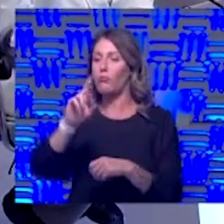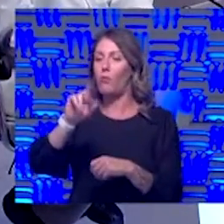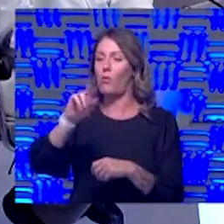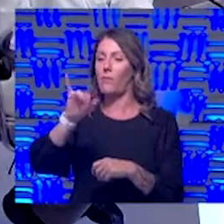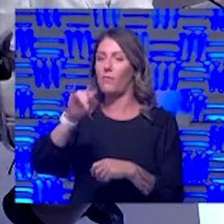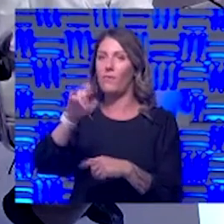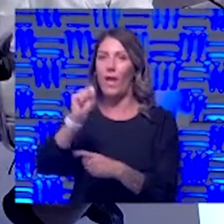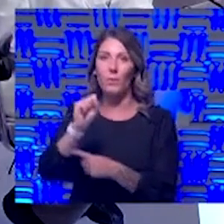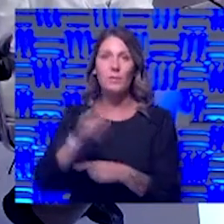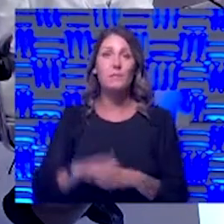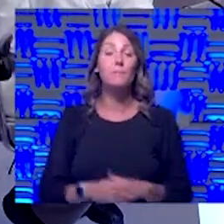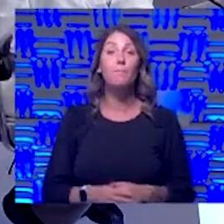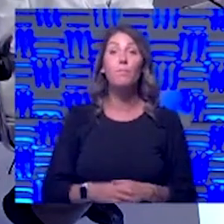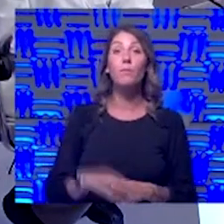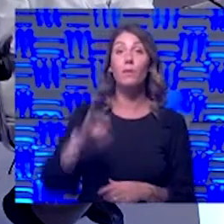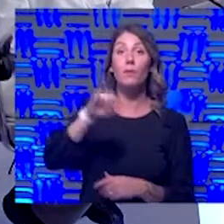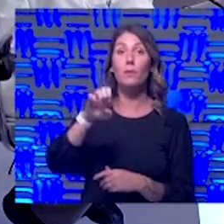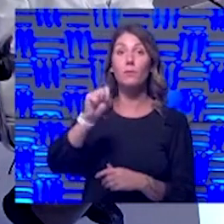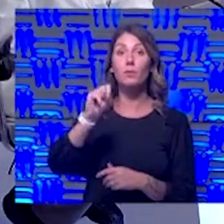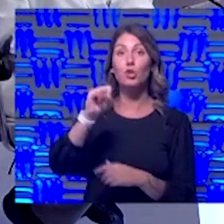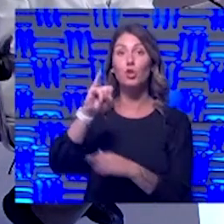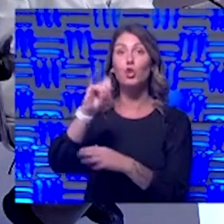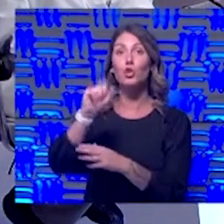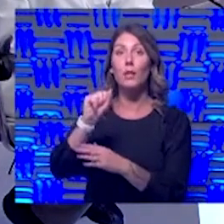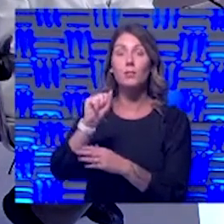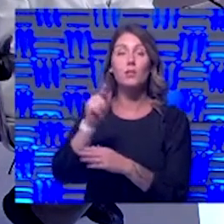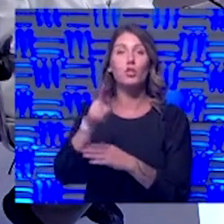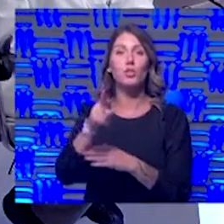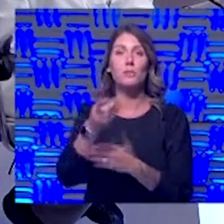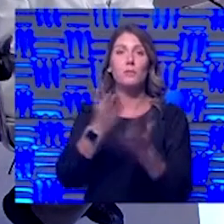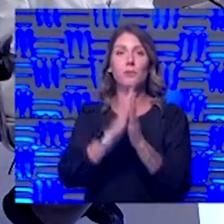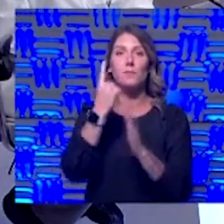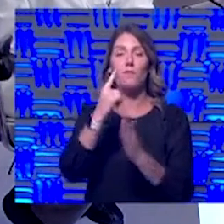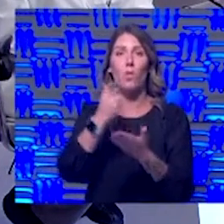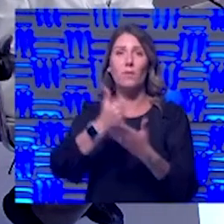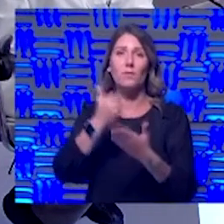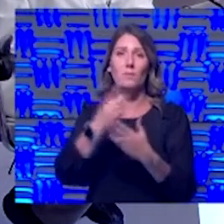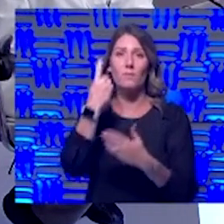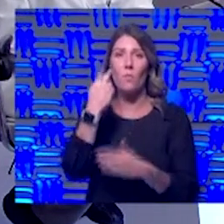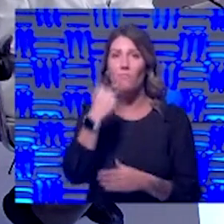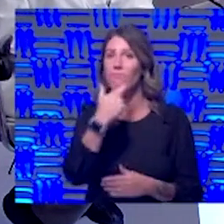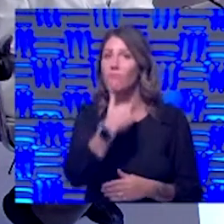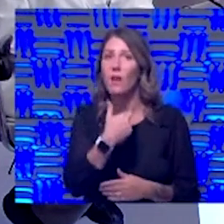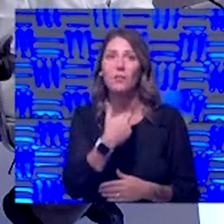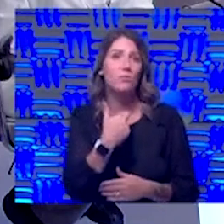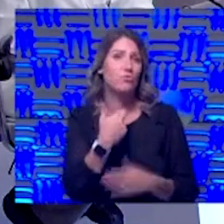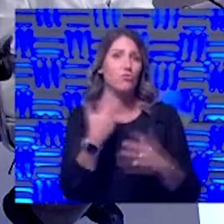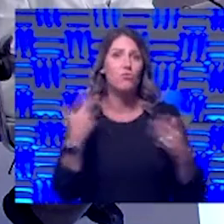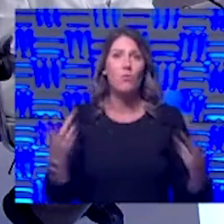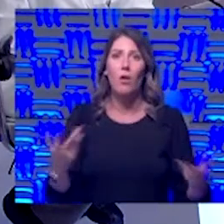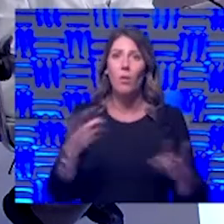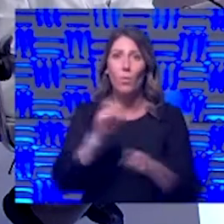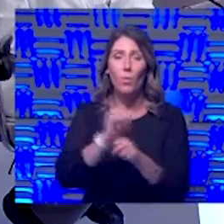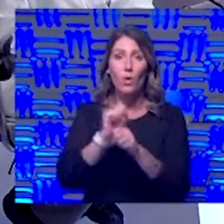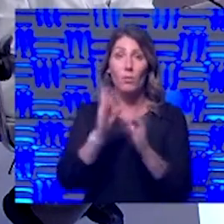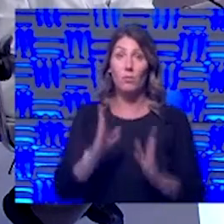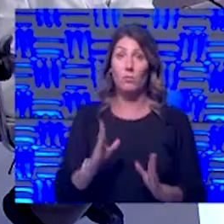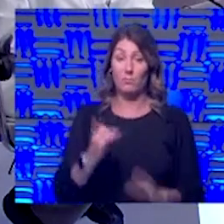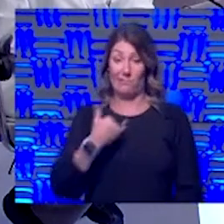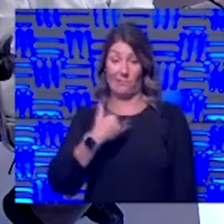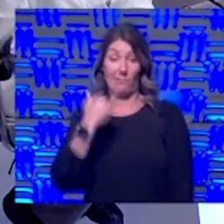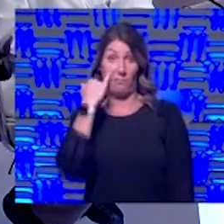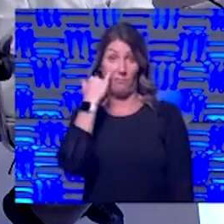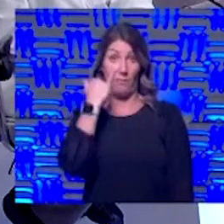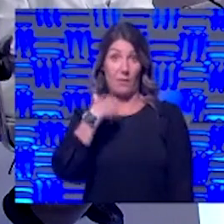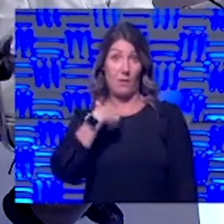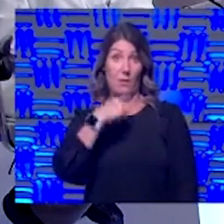after. Jessica is asking for tips for restaurant workers. I'm sure that they're fearful. They probably are. Yeah. If I was a restaurant worker,